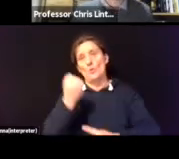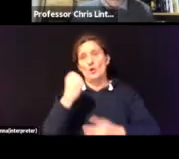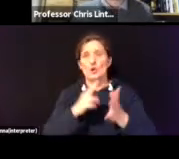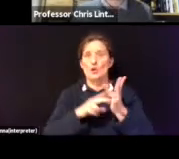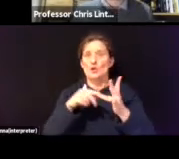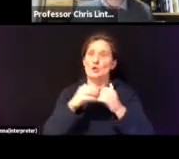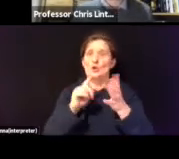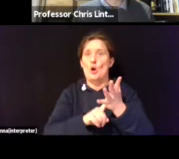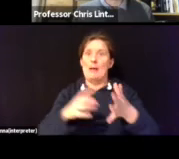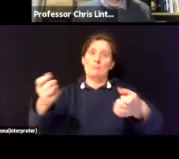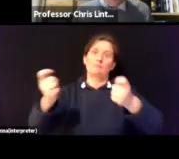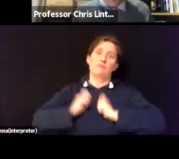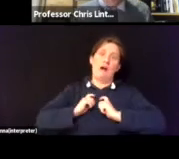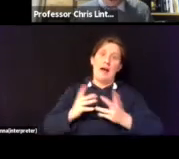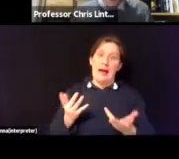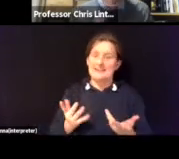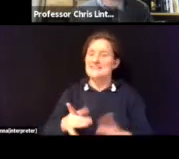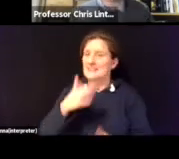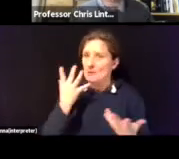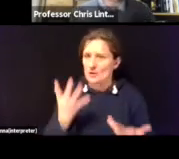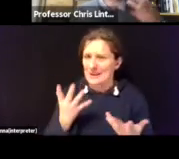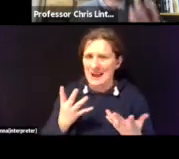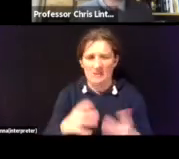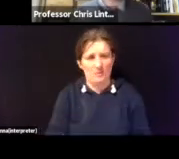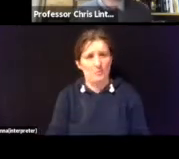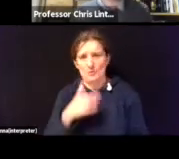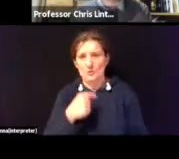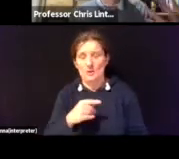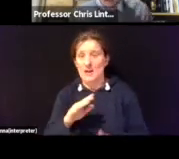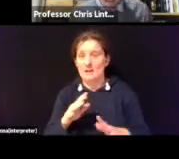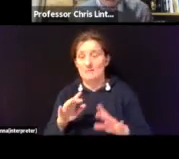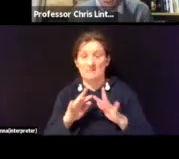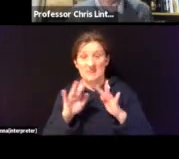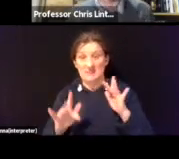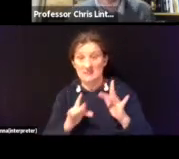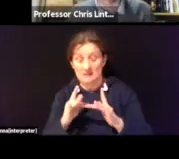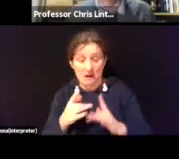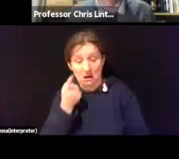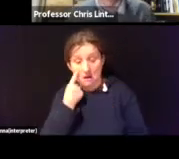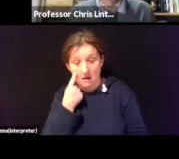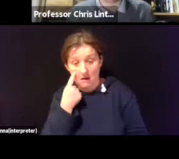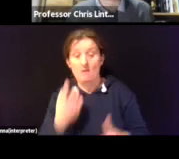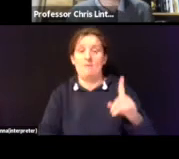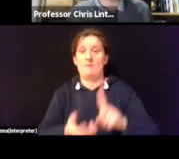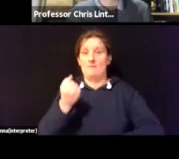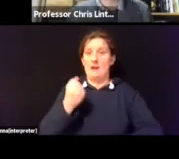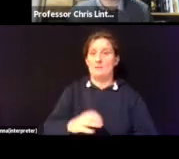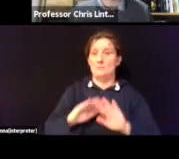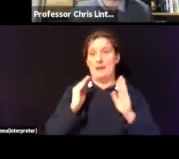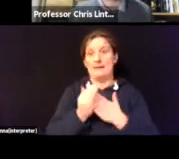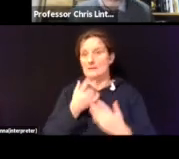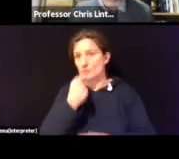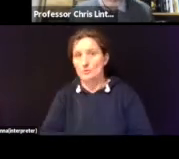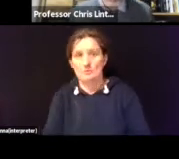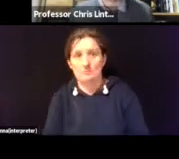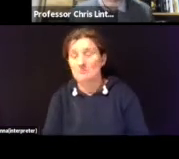96. But nonetheless, we've now got to the point where you can find a planet with your web browser, and in a week, it's kind of commonplace to add